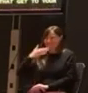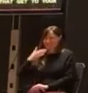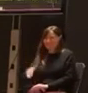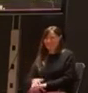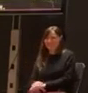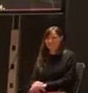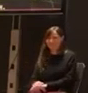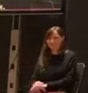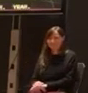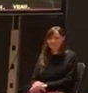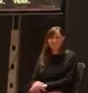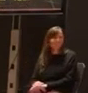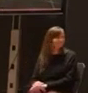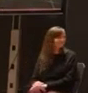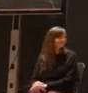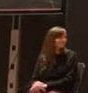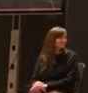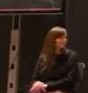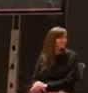Okay.